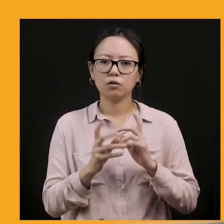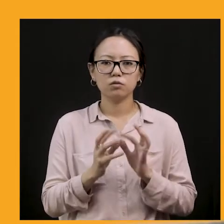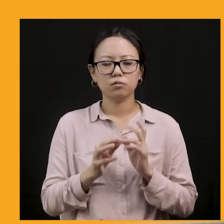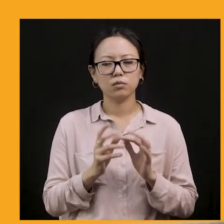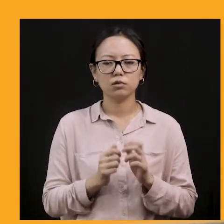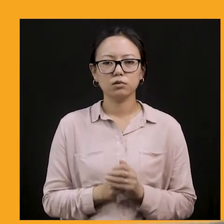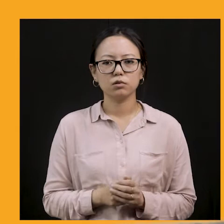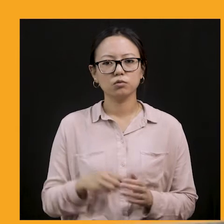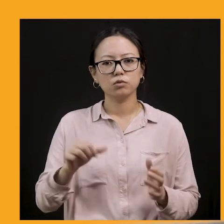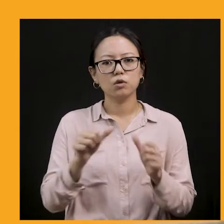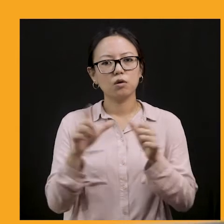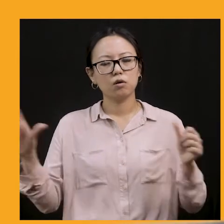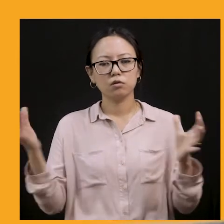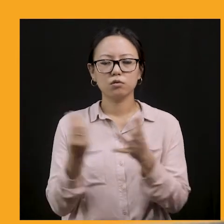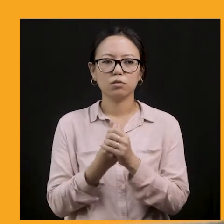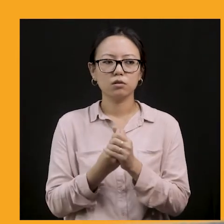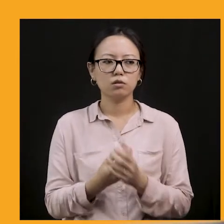this mountain.